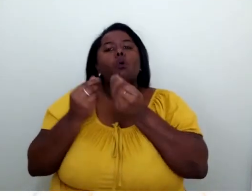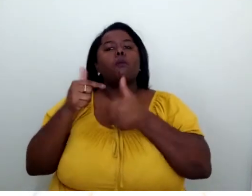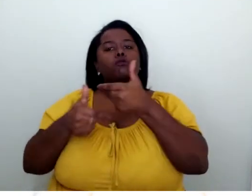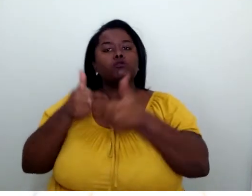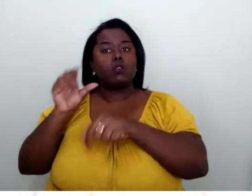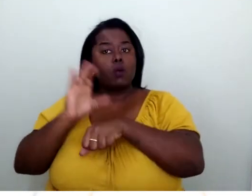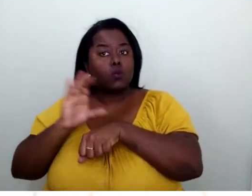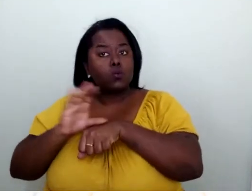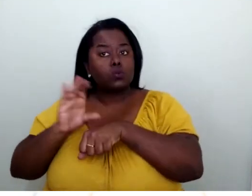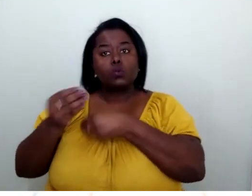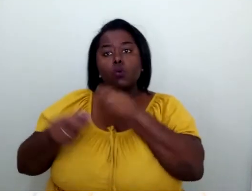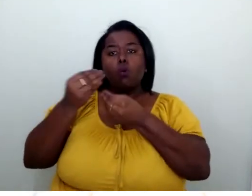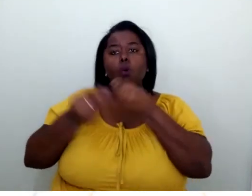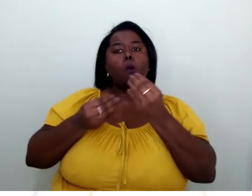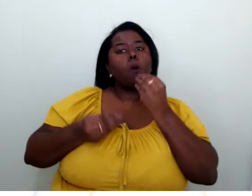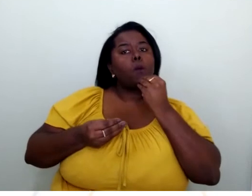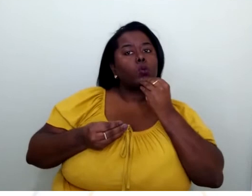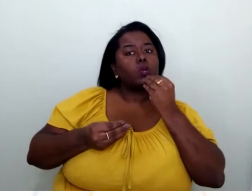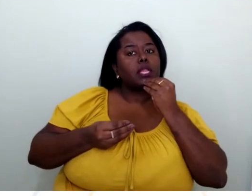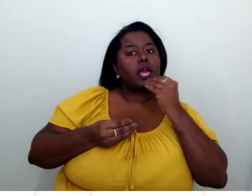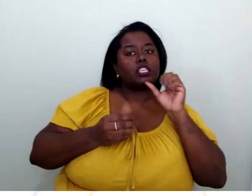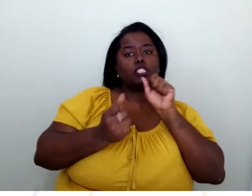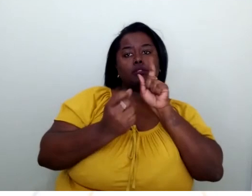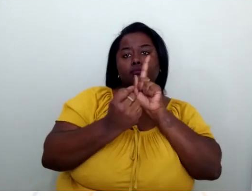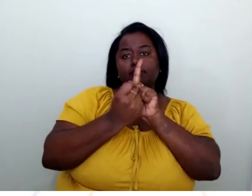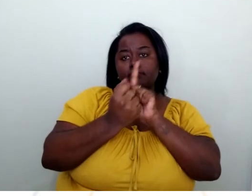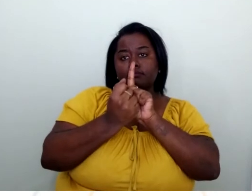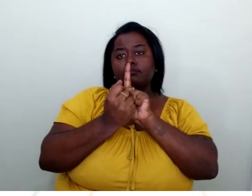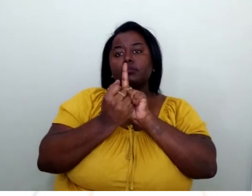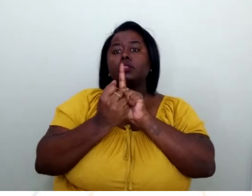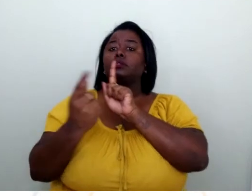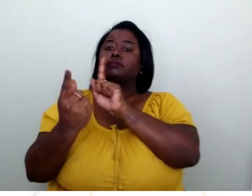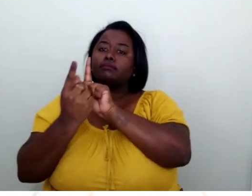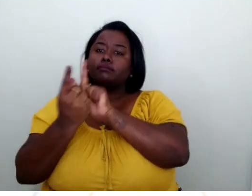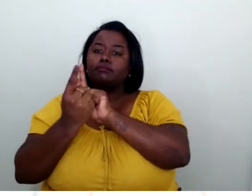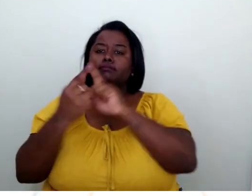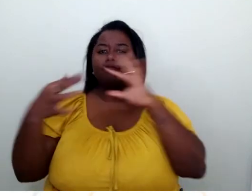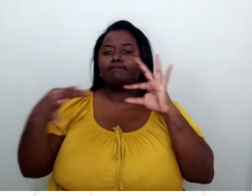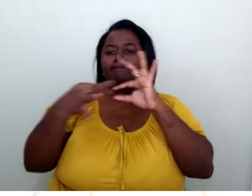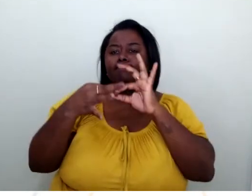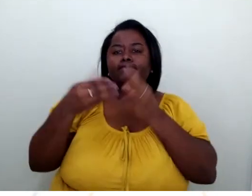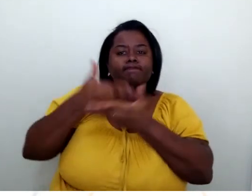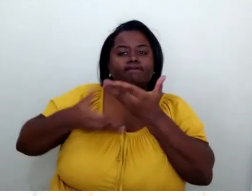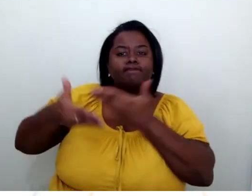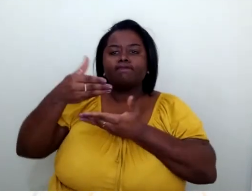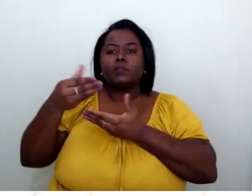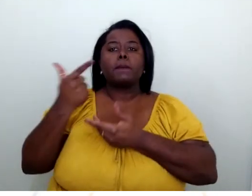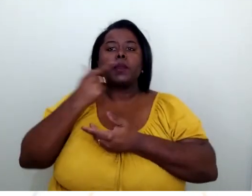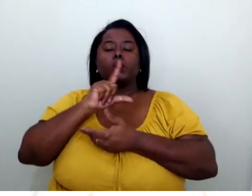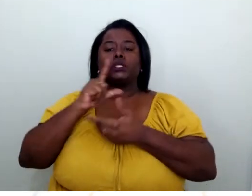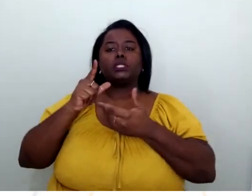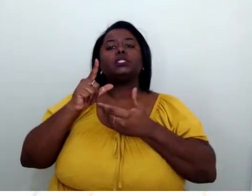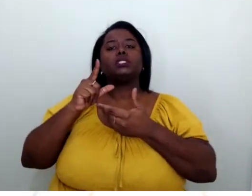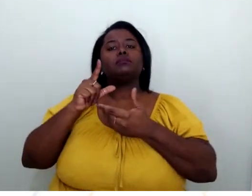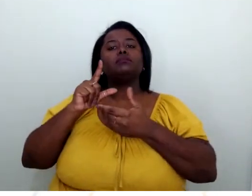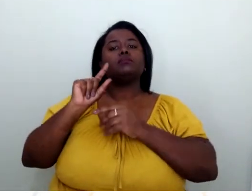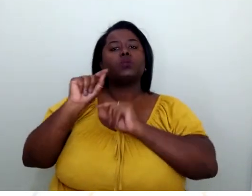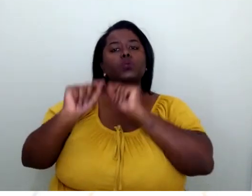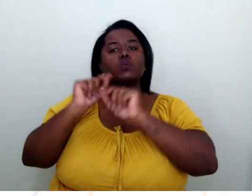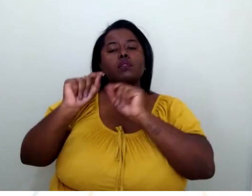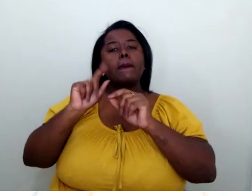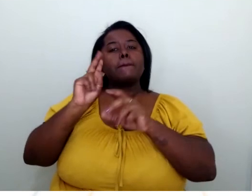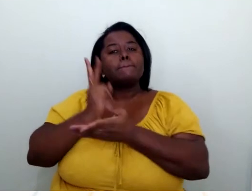perspective, myself and Randy Garrison, about 12 years ago, we wrote a book about blended learning in higher education, and